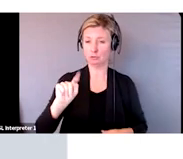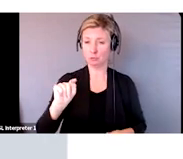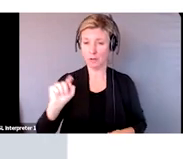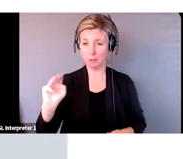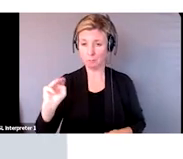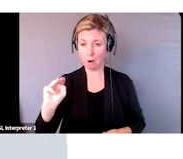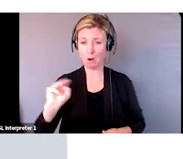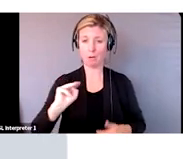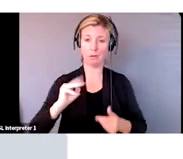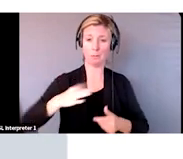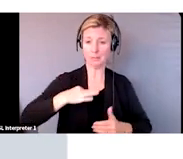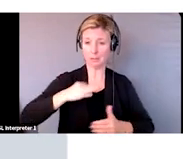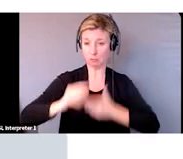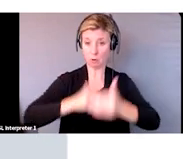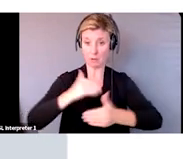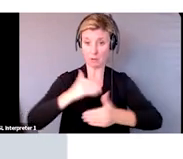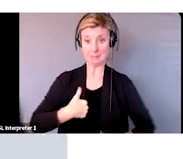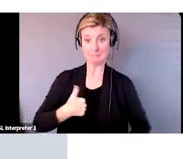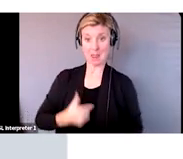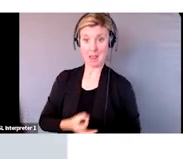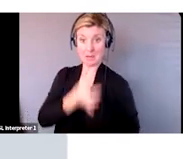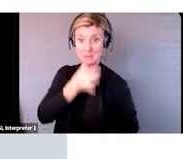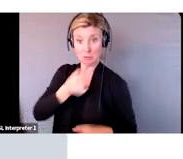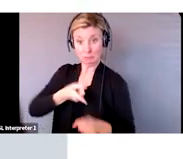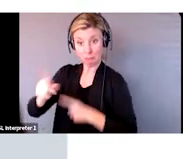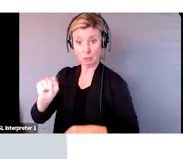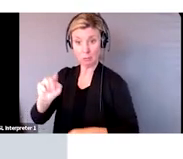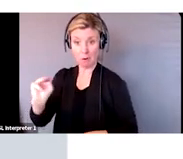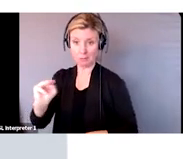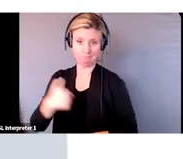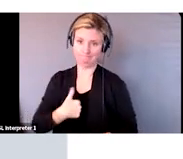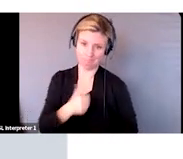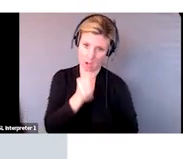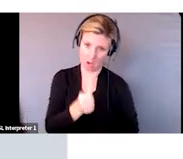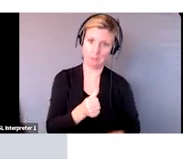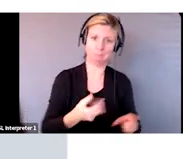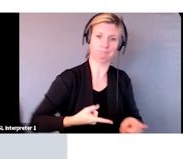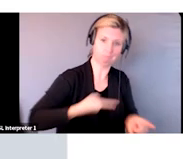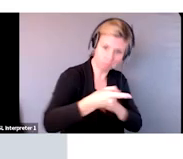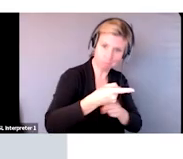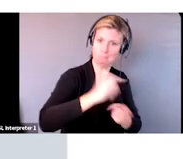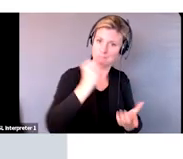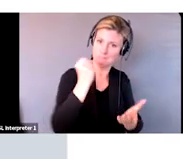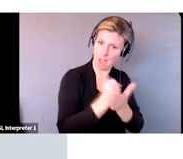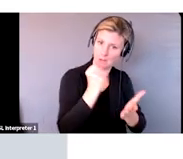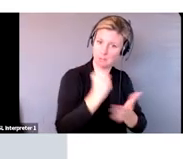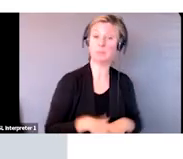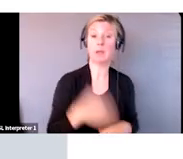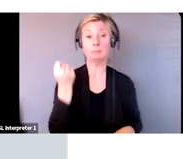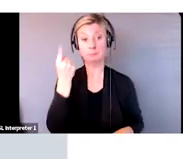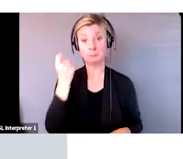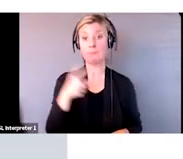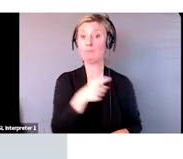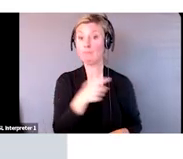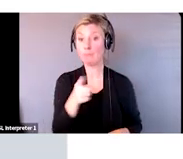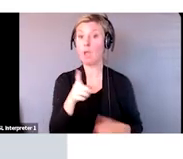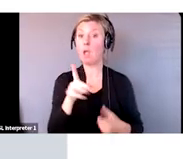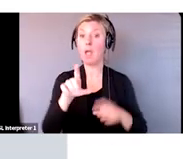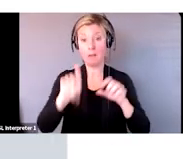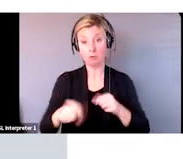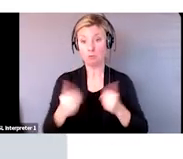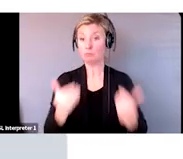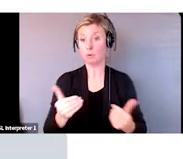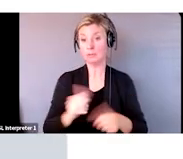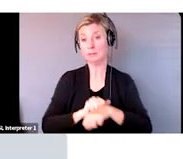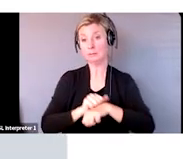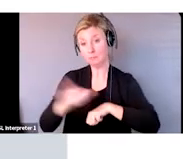agent, but I can tell you that like patents, you have to file an application for your trademark. You'll have a back and forth